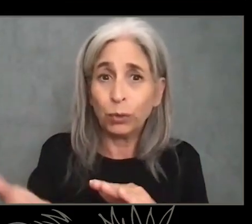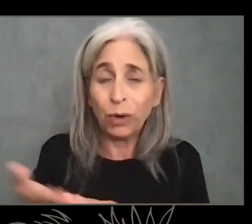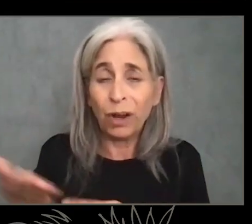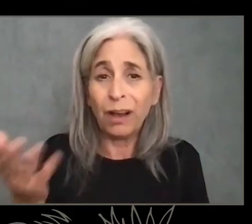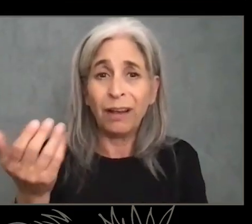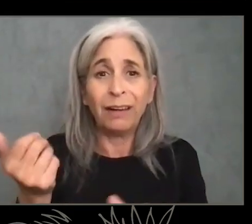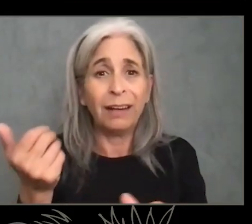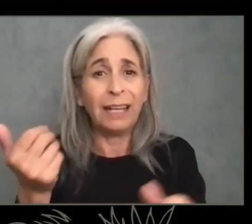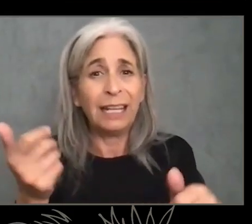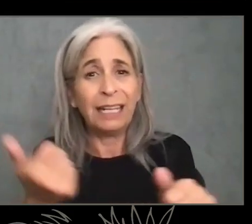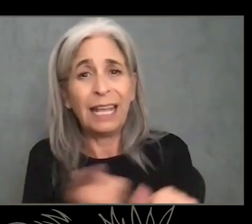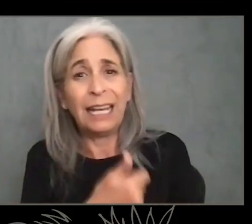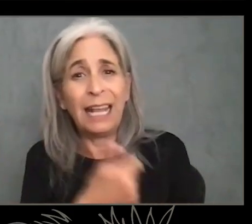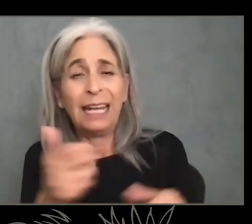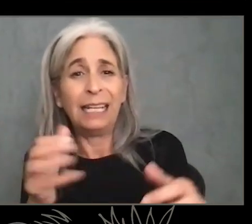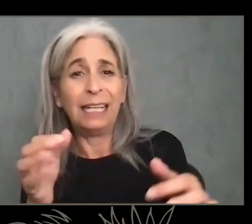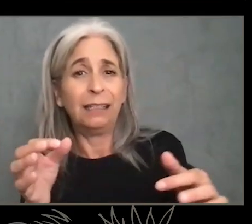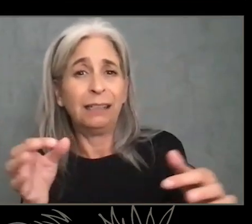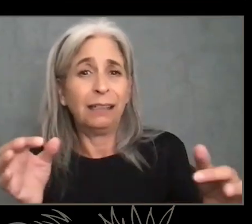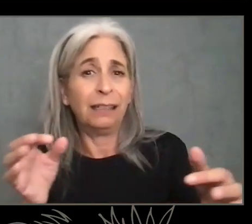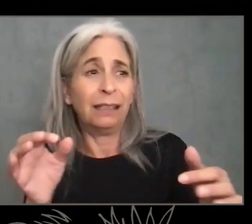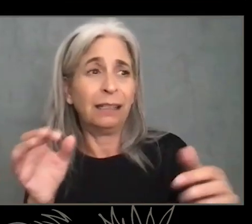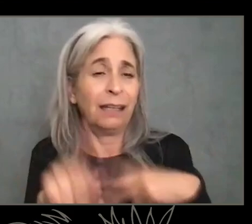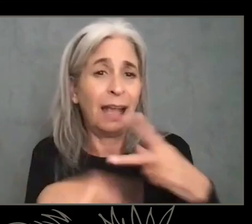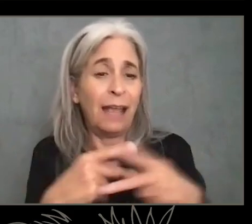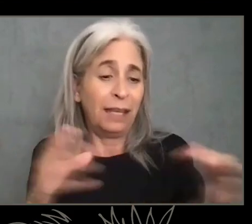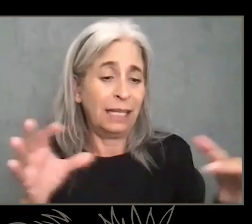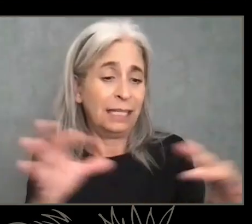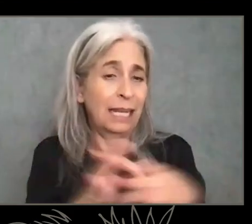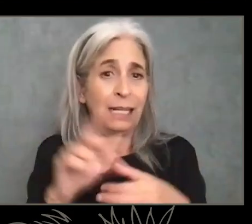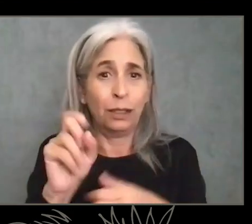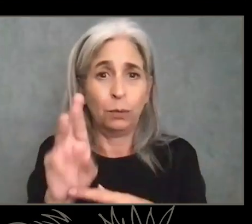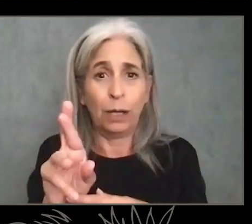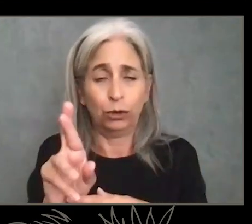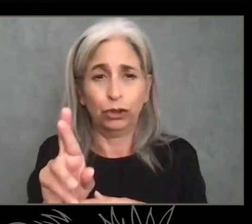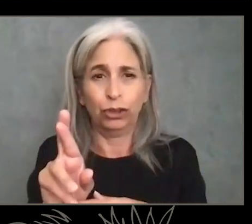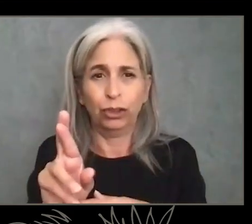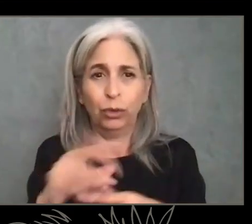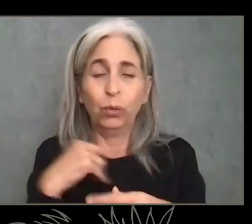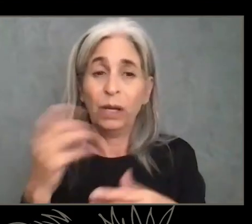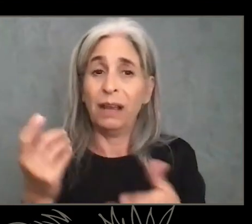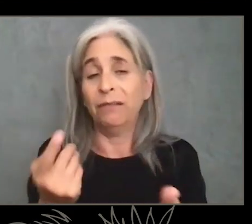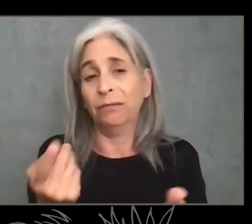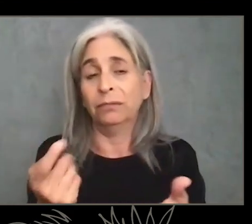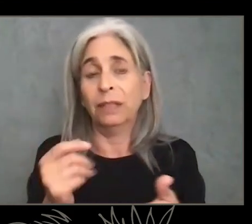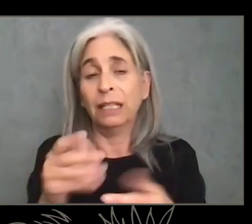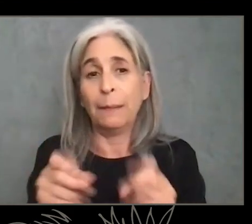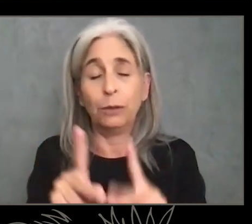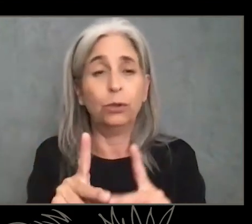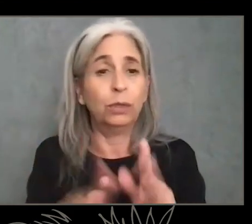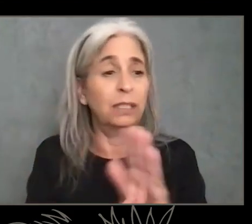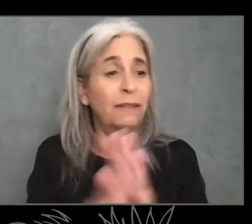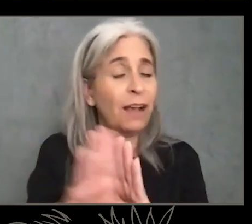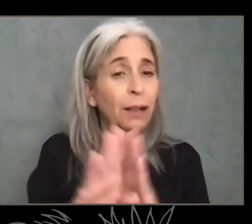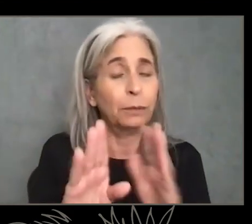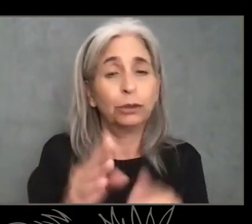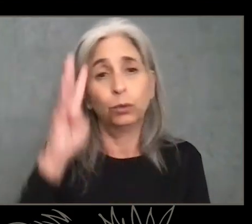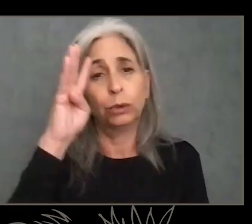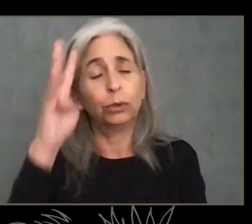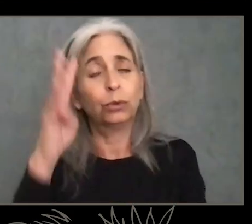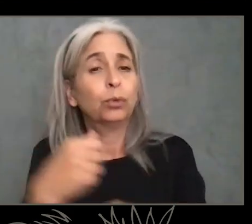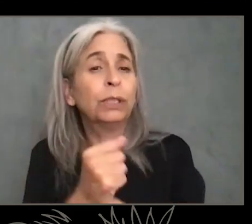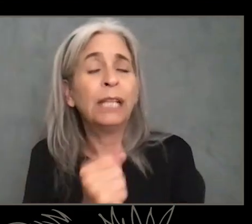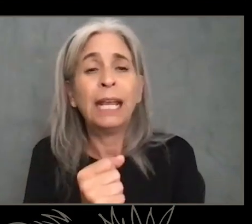any device that can access a browser. So we have advantages here that we as React developers, we're already used to